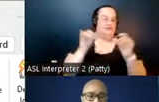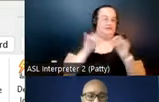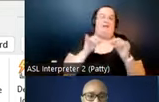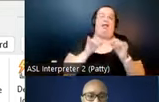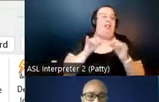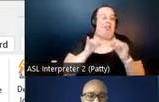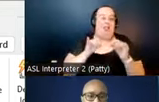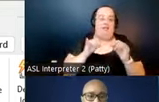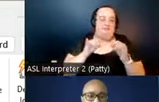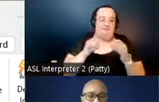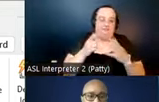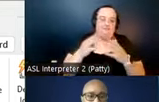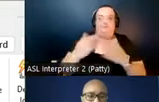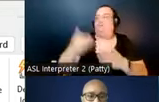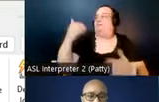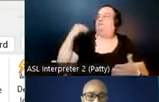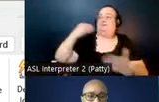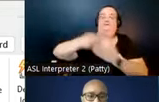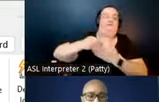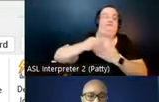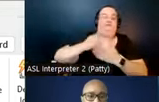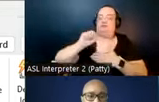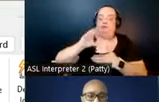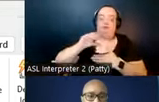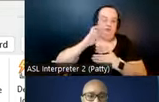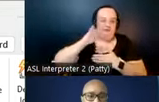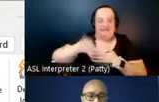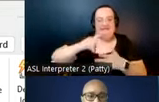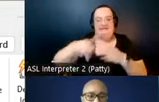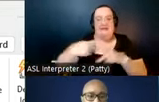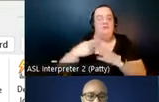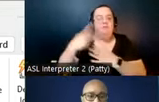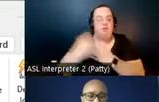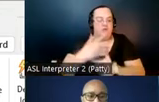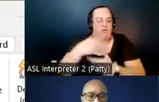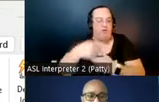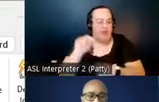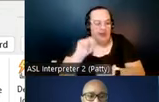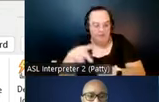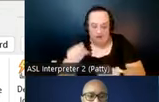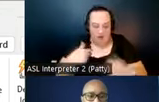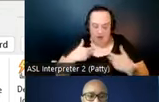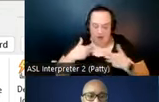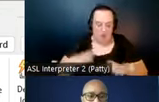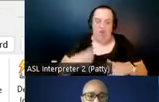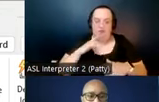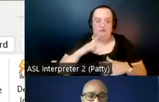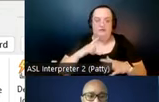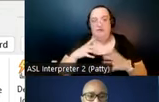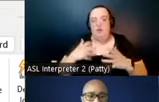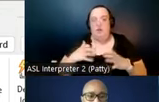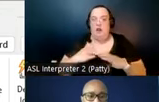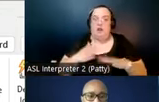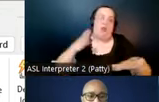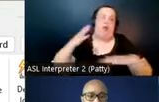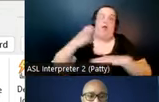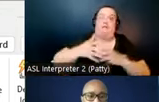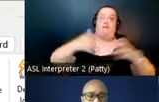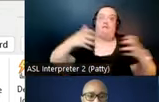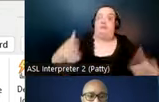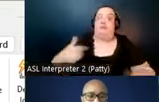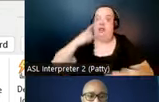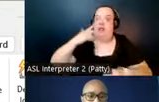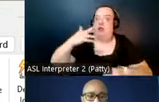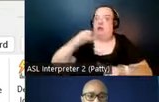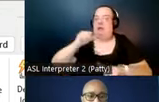previous funding sources for these types of projects in the Park Service. And I don't want to get out over my skis a little bit. Chris can probably talk about that in